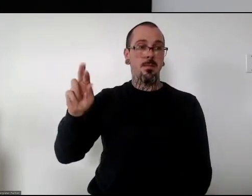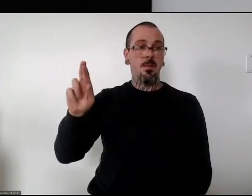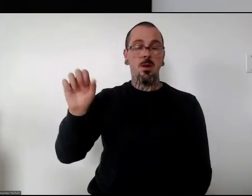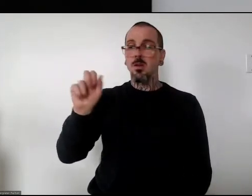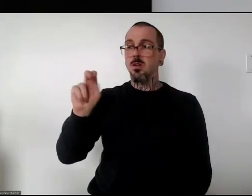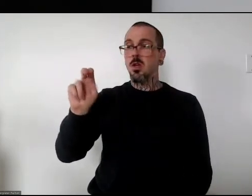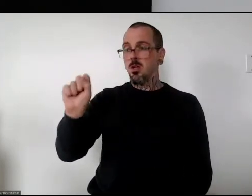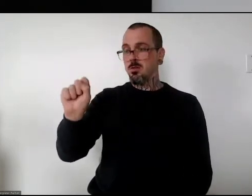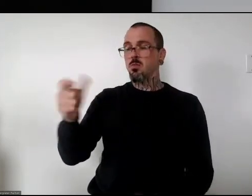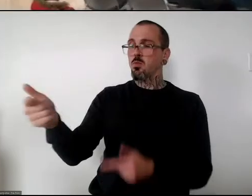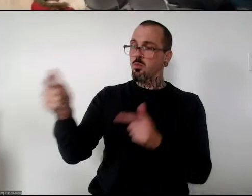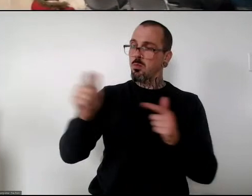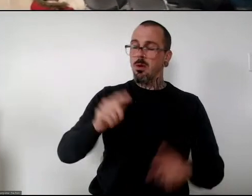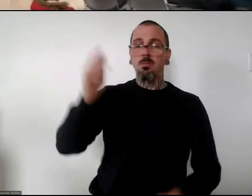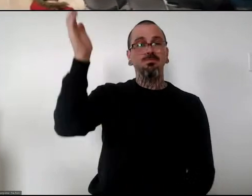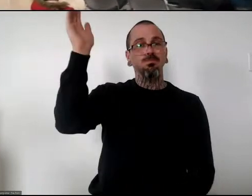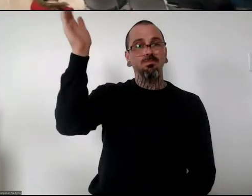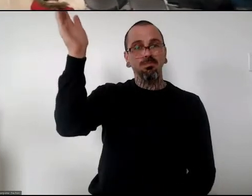to the podium.